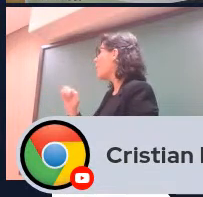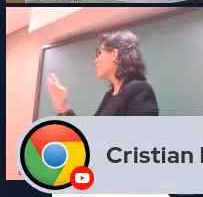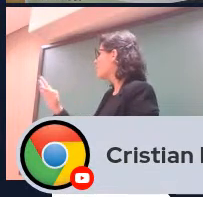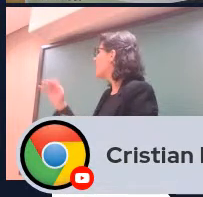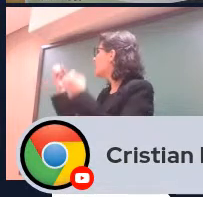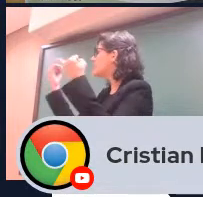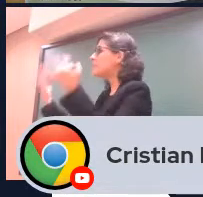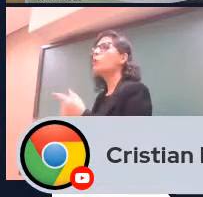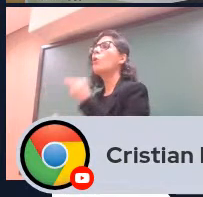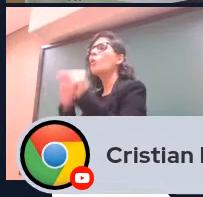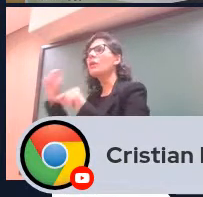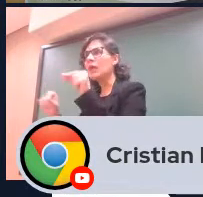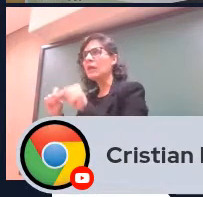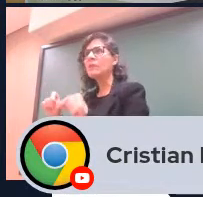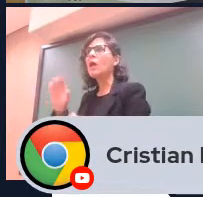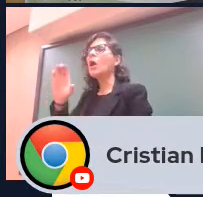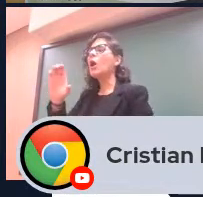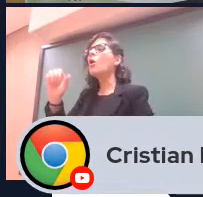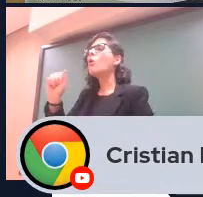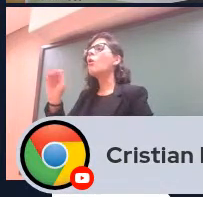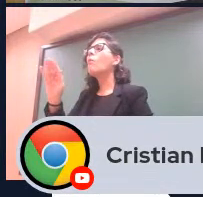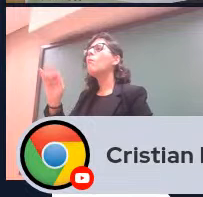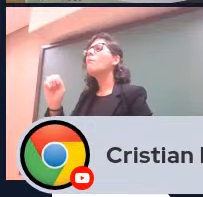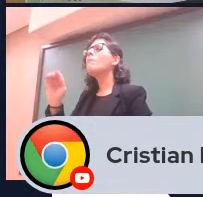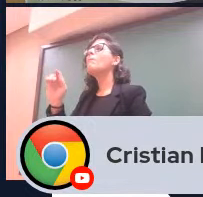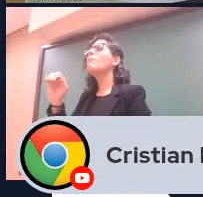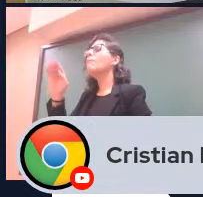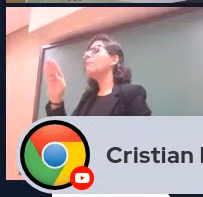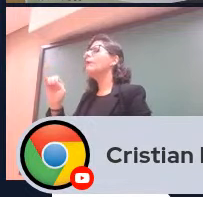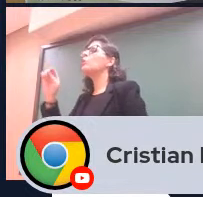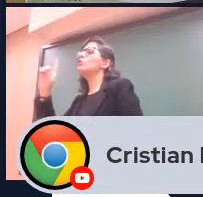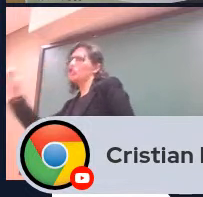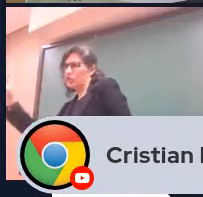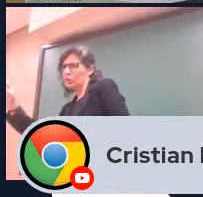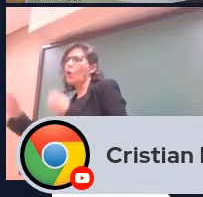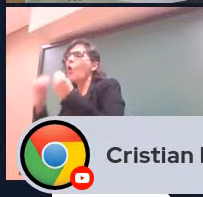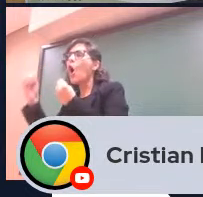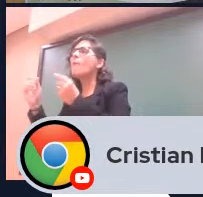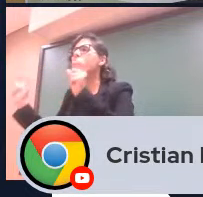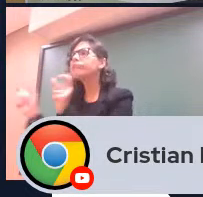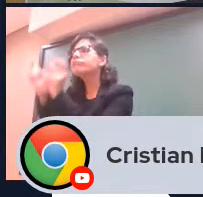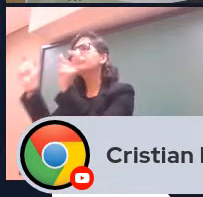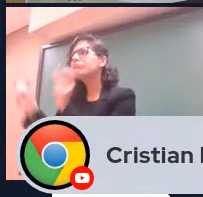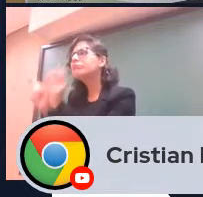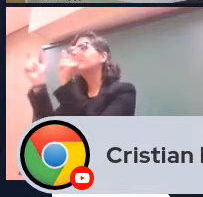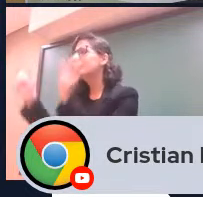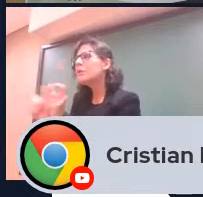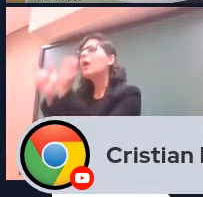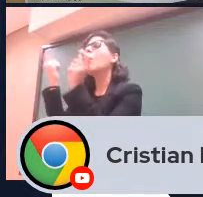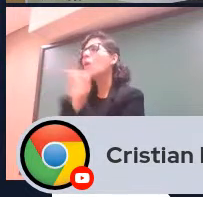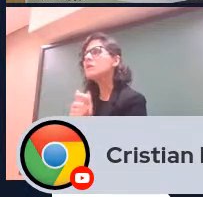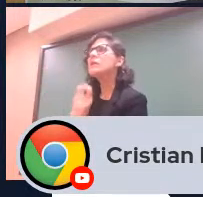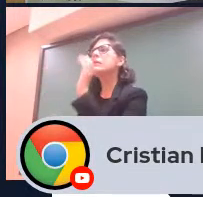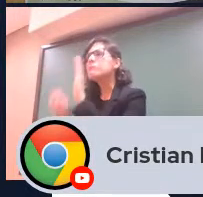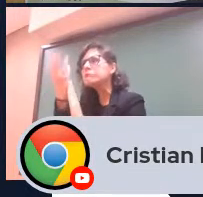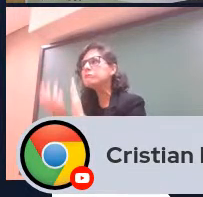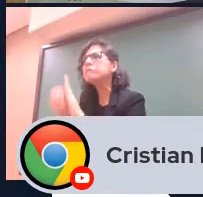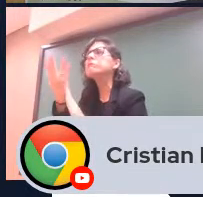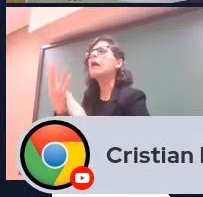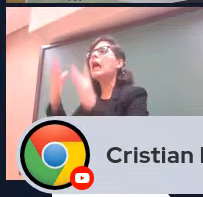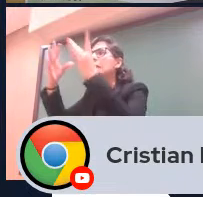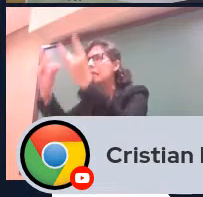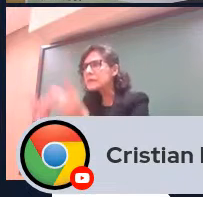have ChatGPT write cobalt definitions and cobalt examples. And his conclusion was definitions, yes,